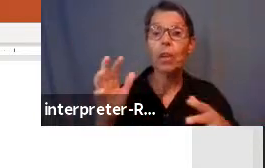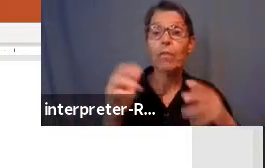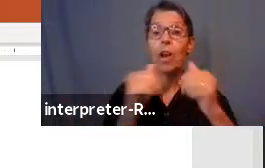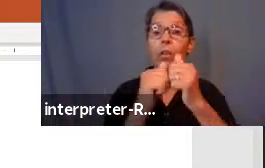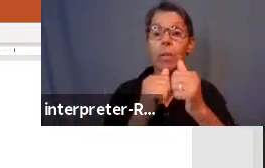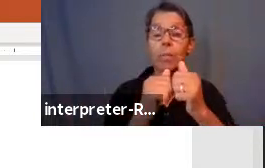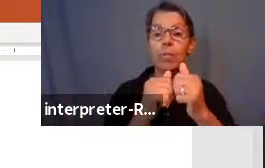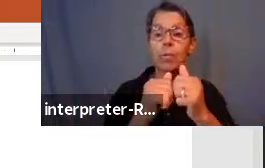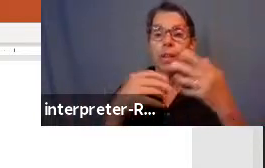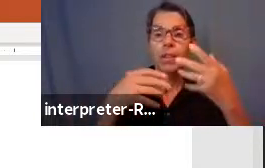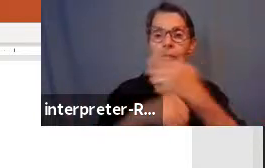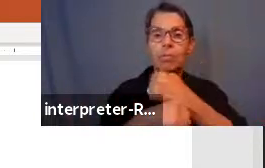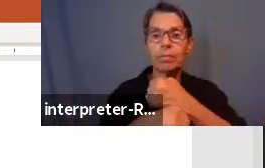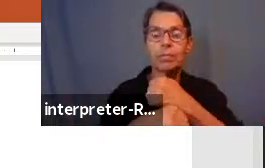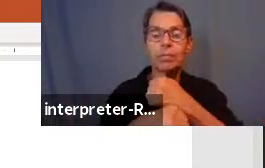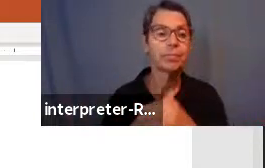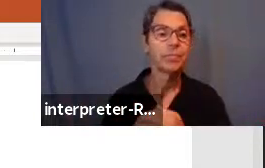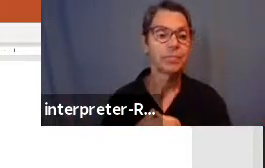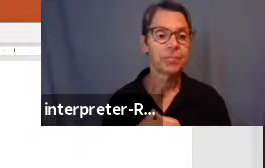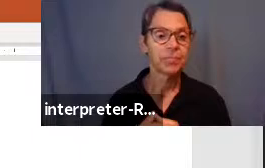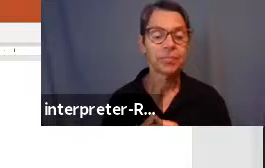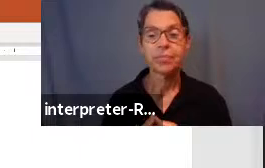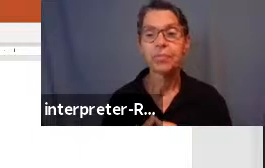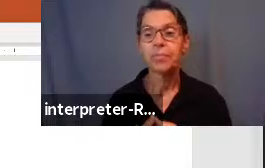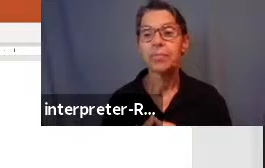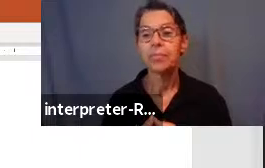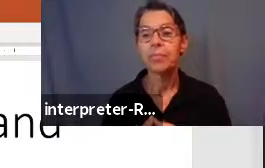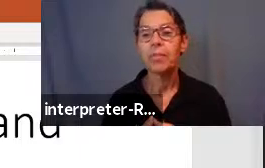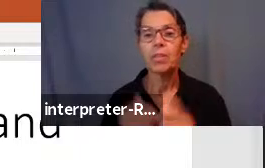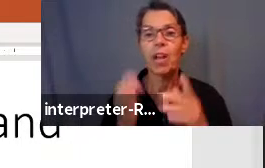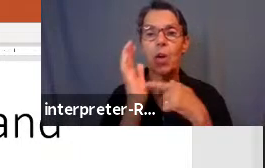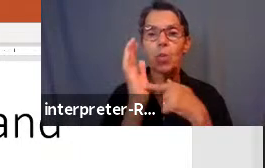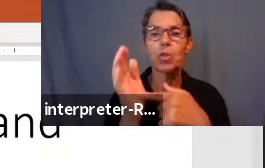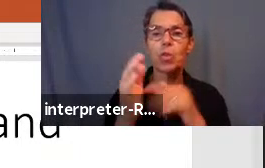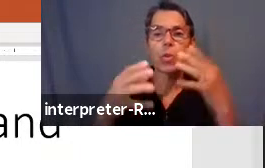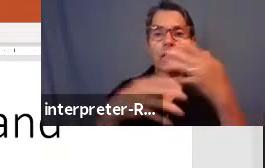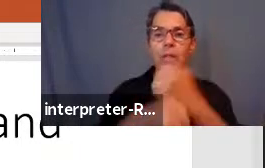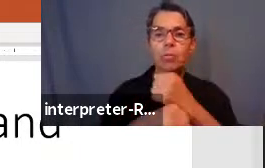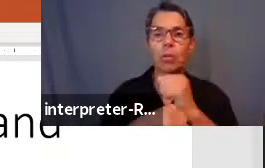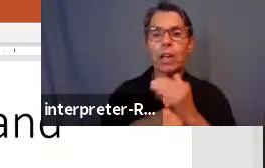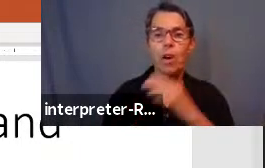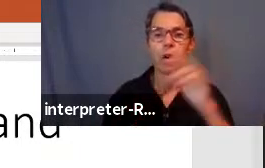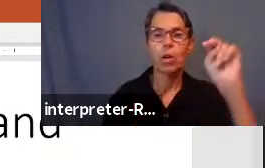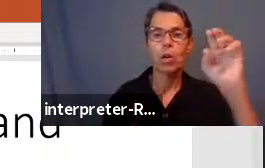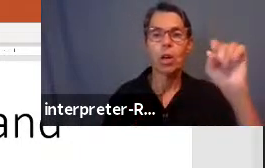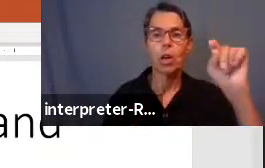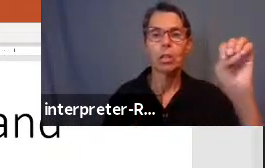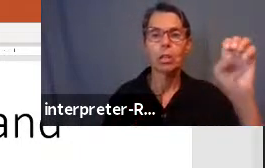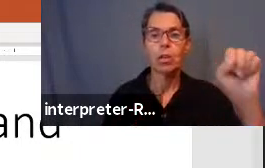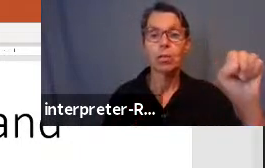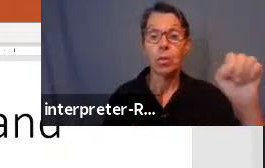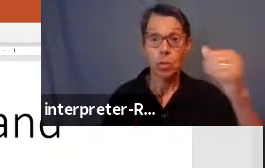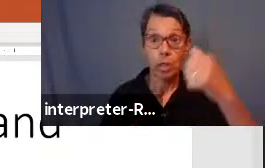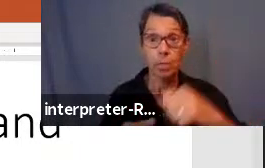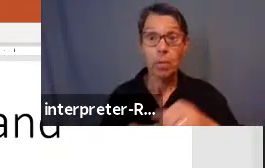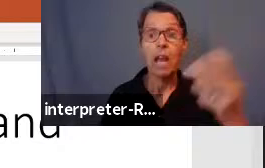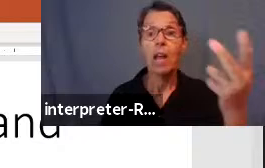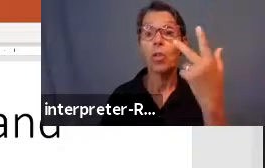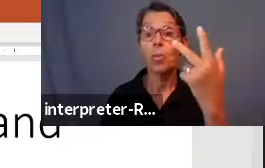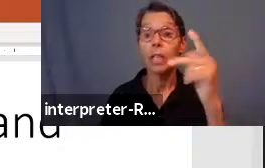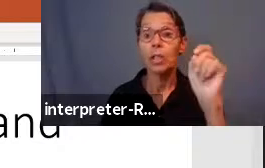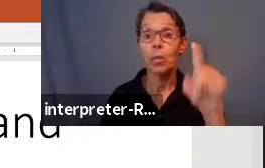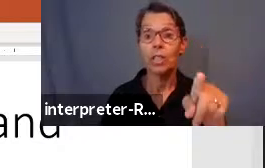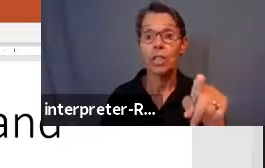together of that. So I'm going to take just 1 minute to kind of show that as we go through. You might recall we were led by 3